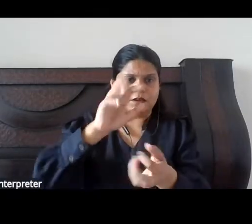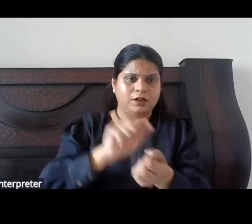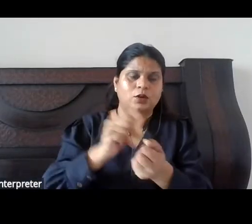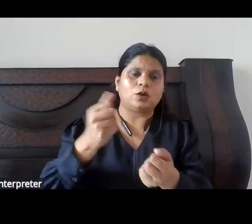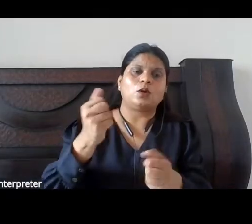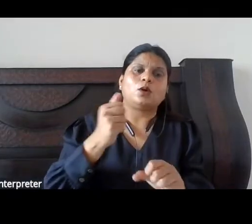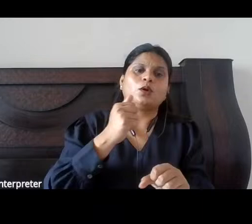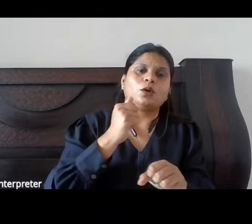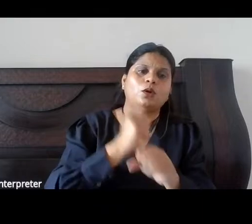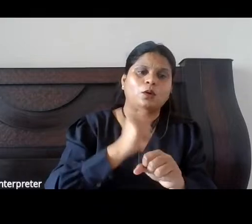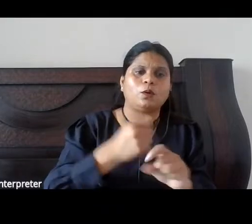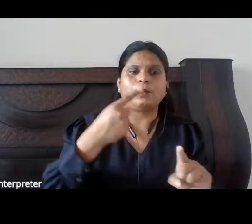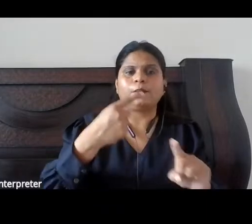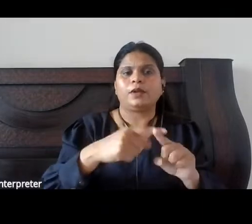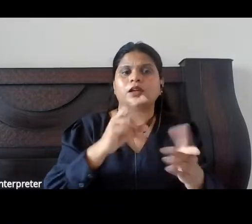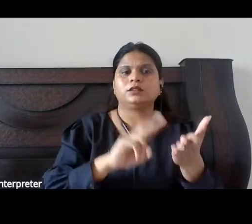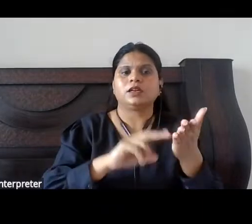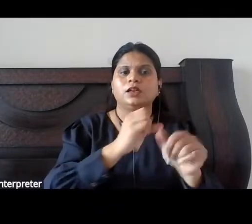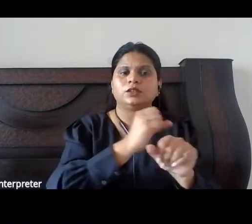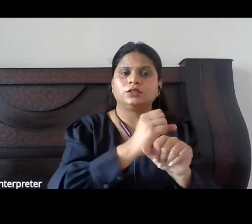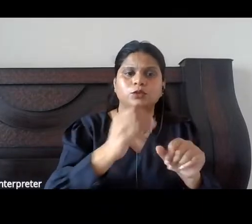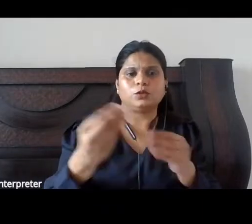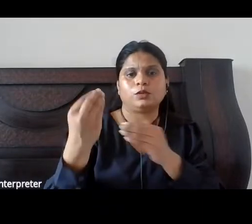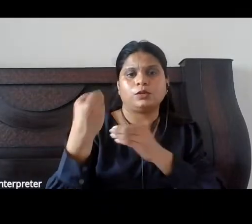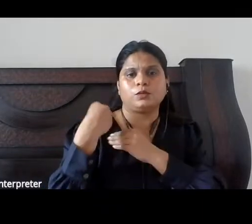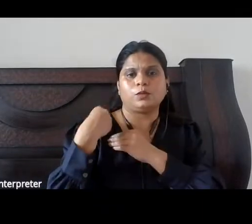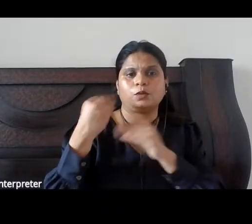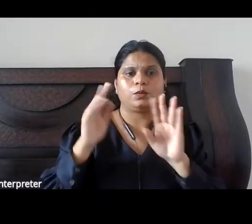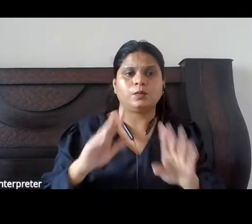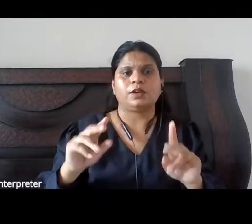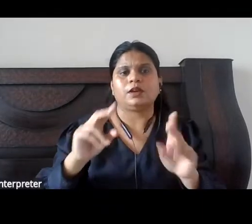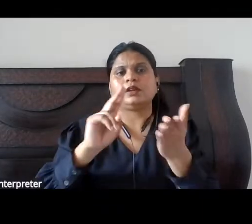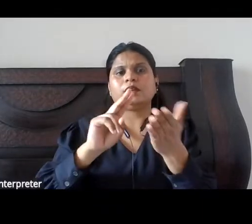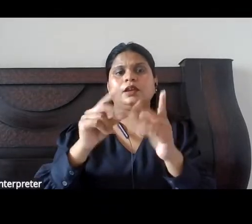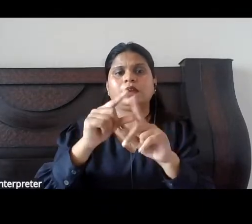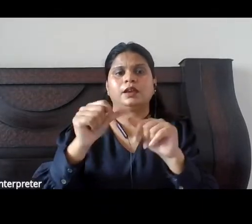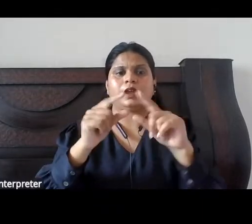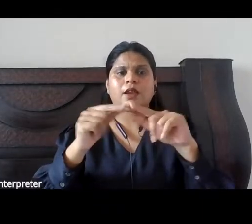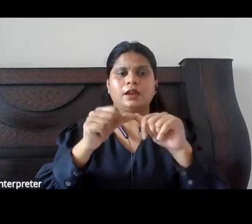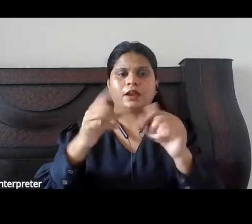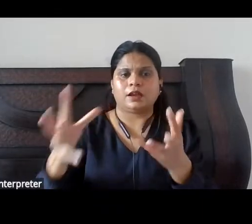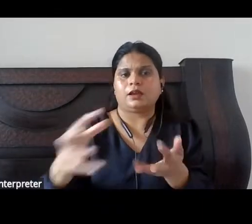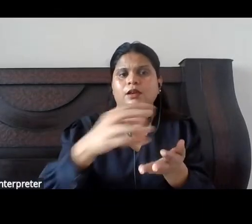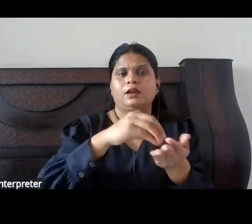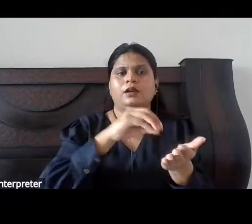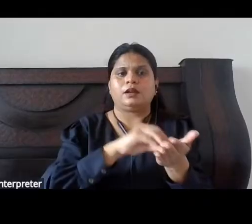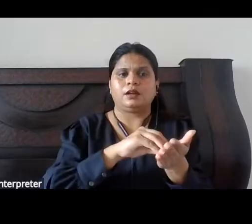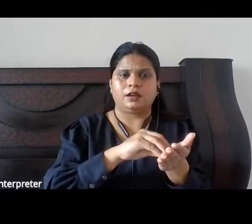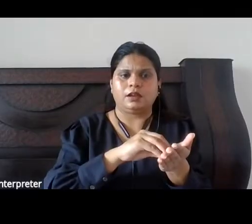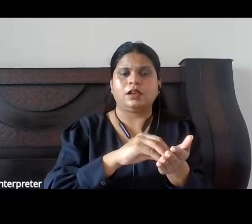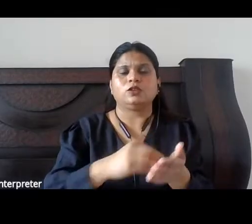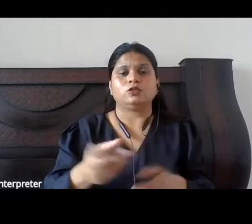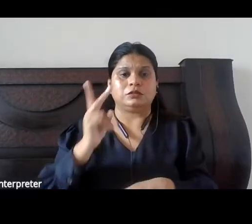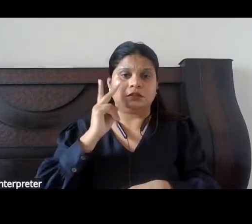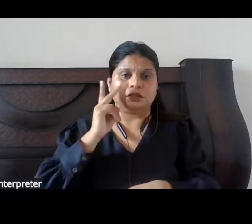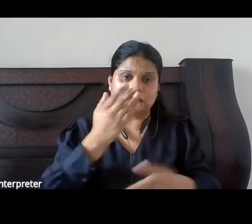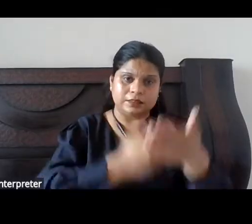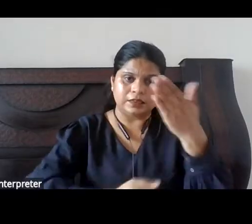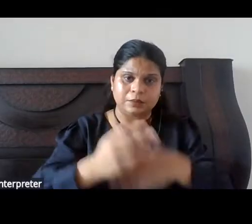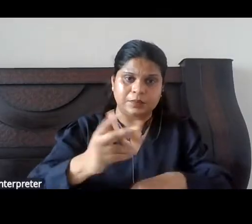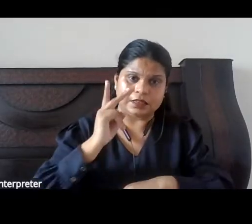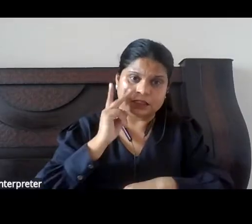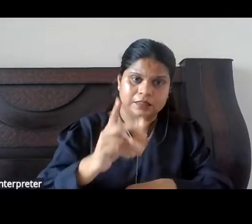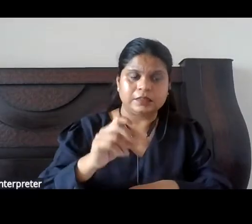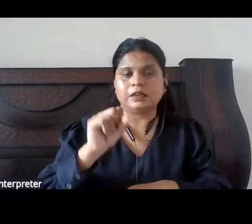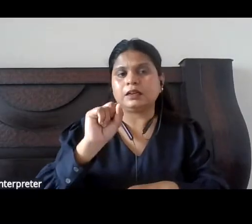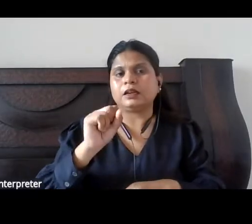get disaggregated data on leprosy and other visible and invisible disabilities. Now, some of the